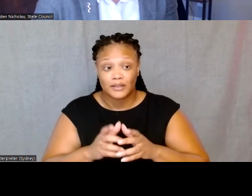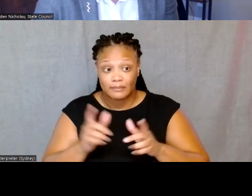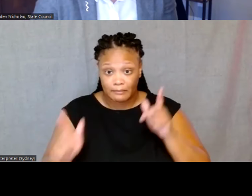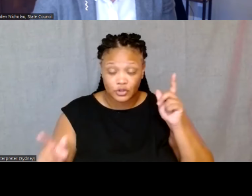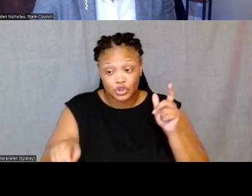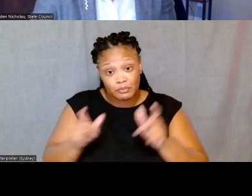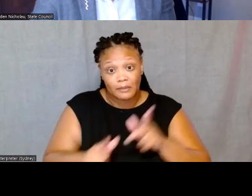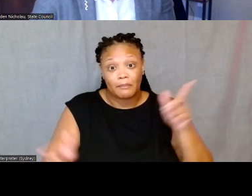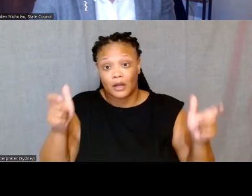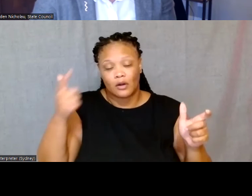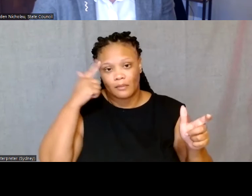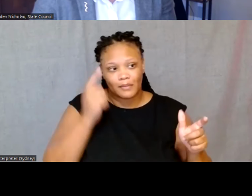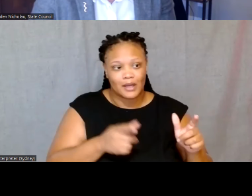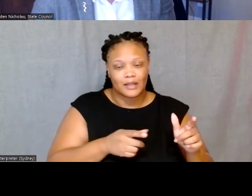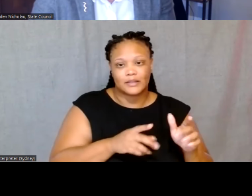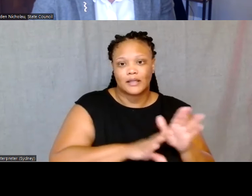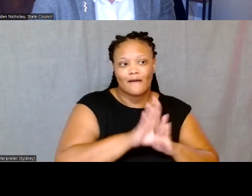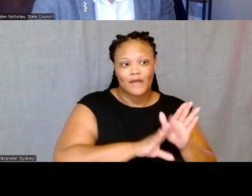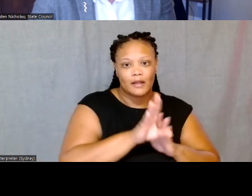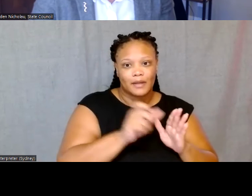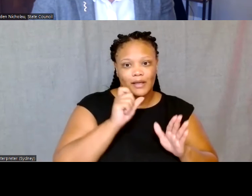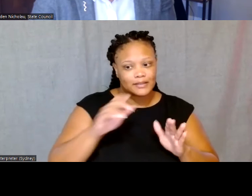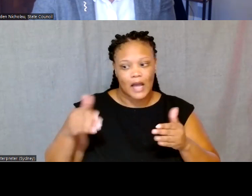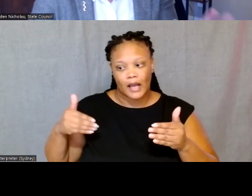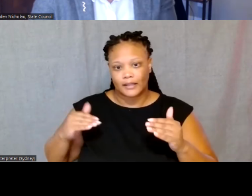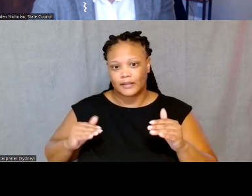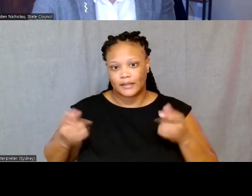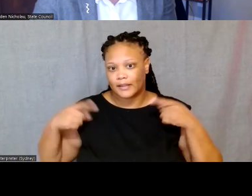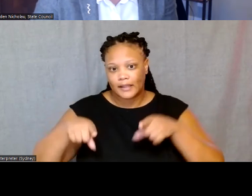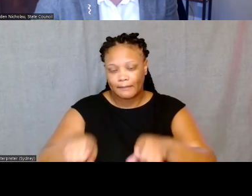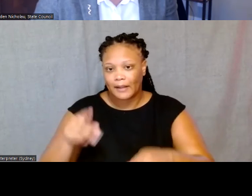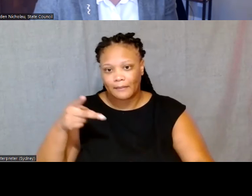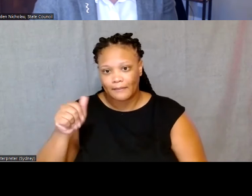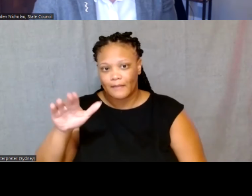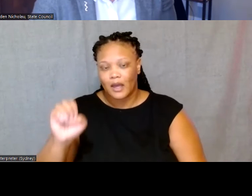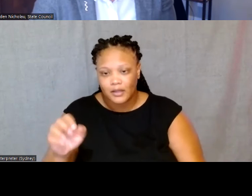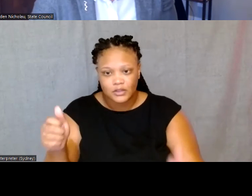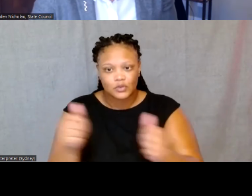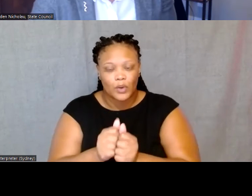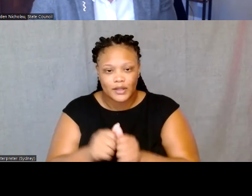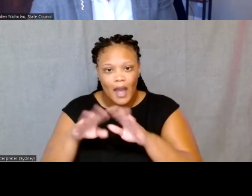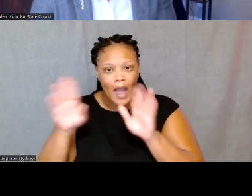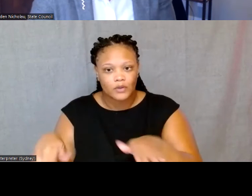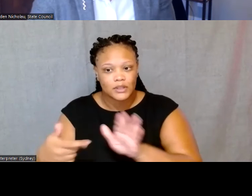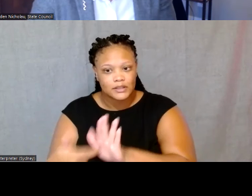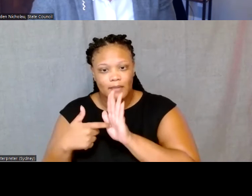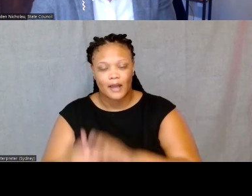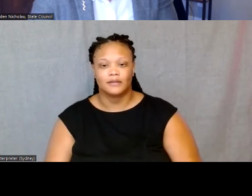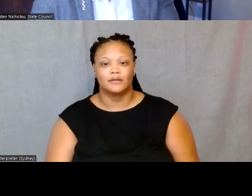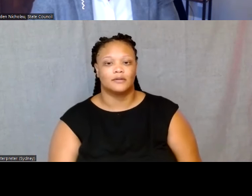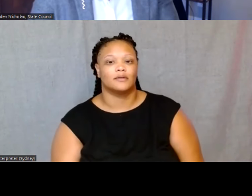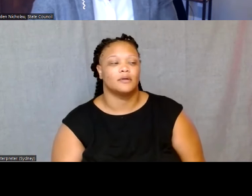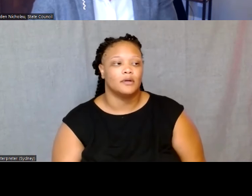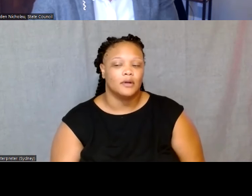less future projected needs. So we definitely recommend you take a look at that report. And lastly, before we move